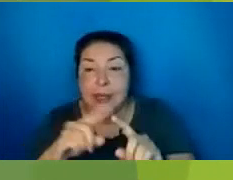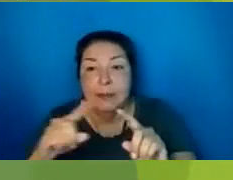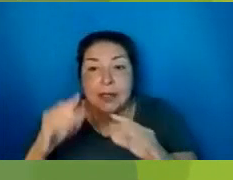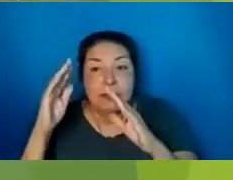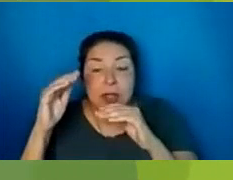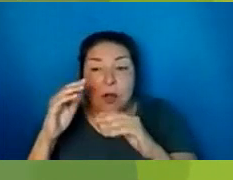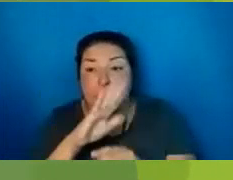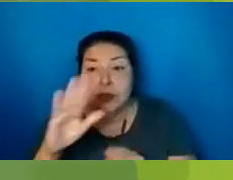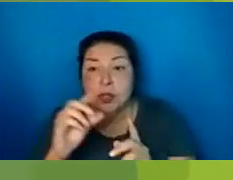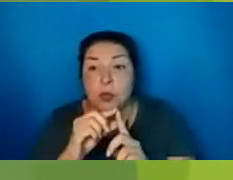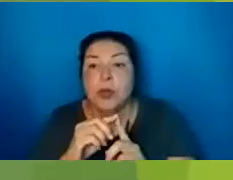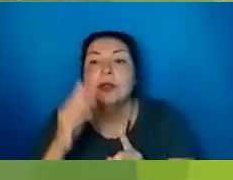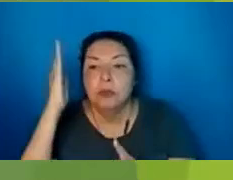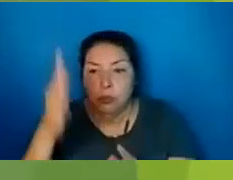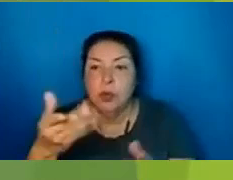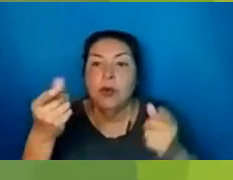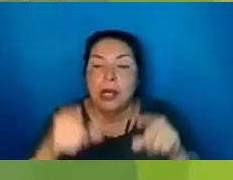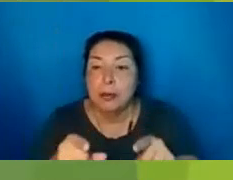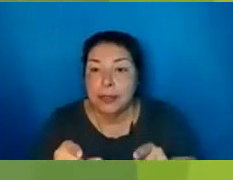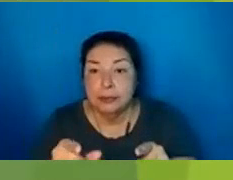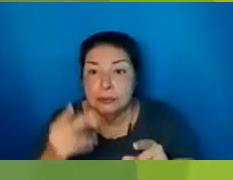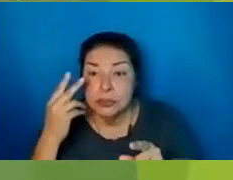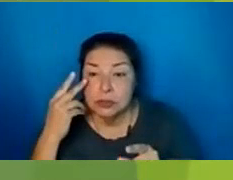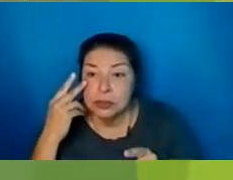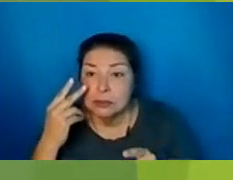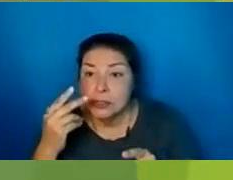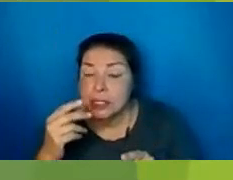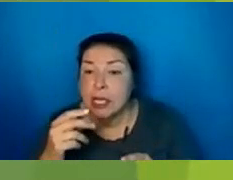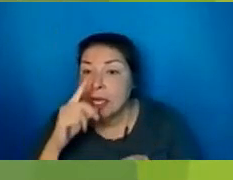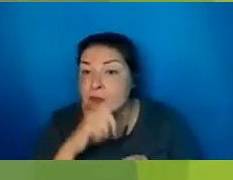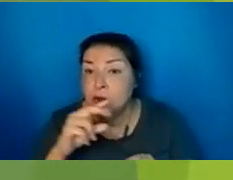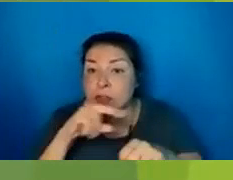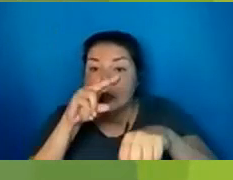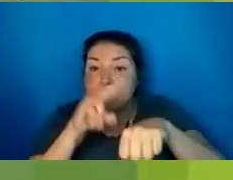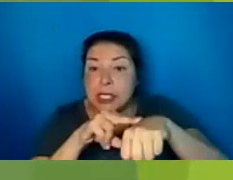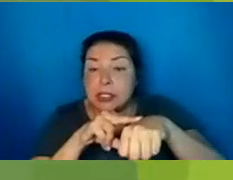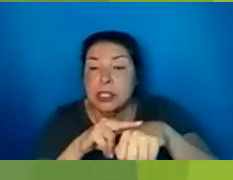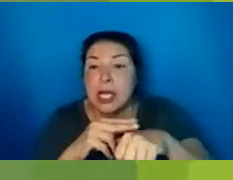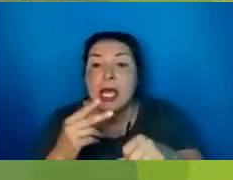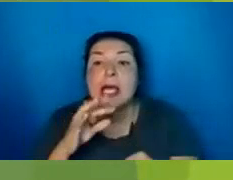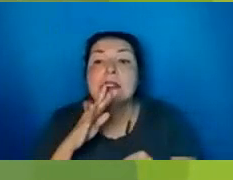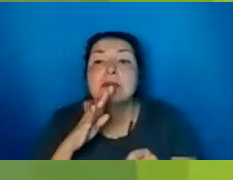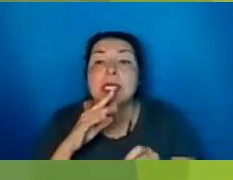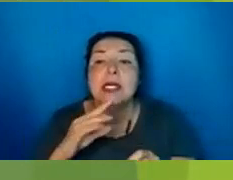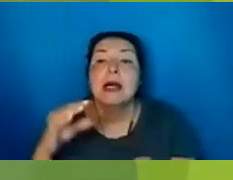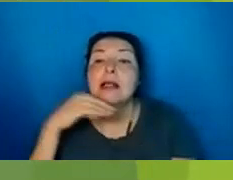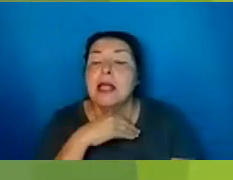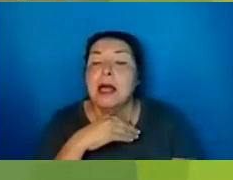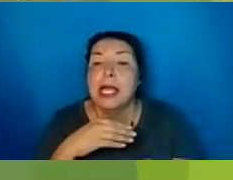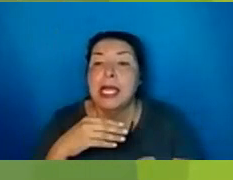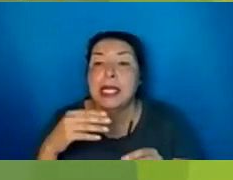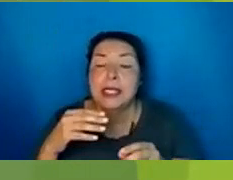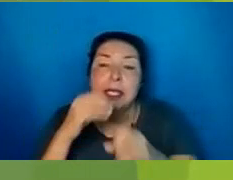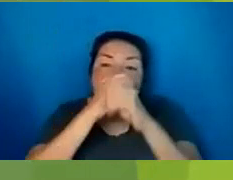their word. Did you not see a false vision and speak a lying divination when you said, the